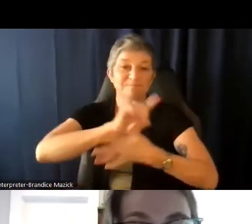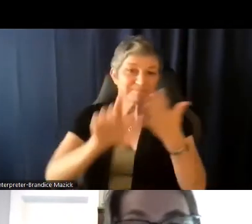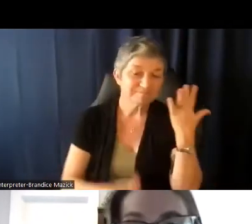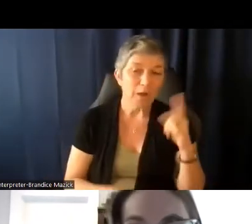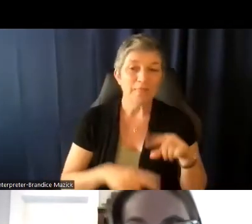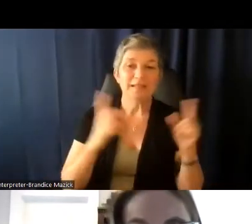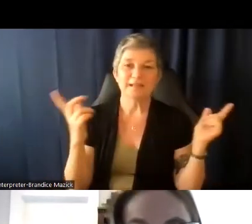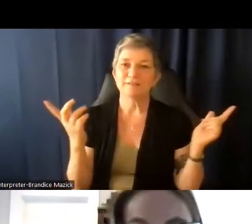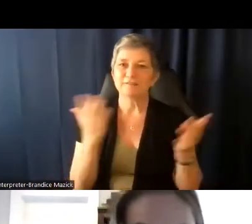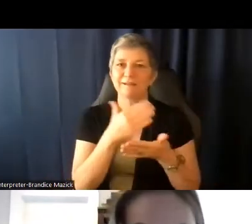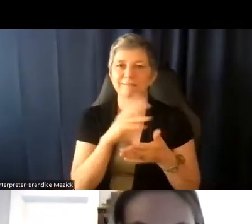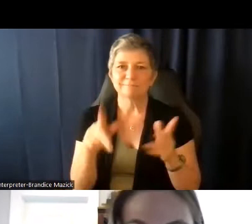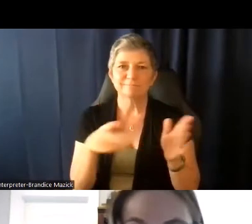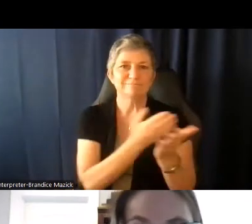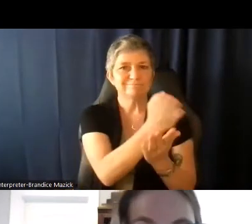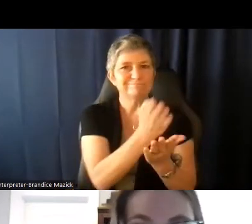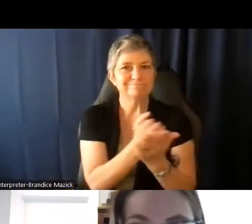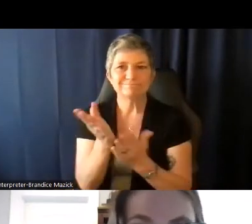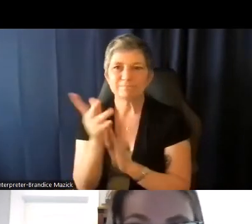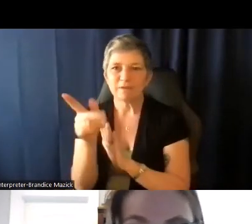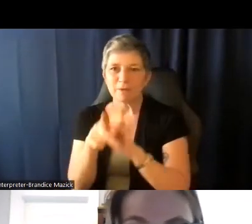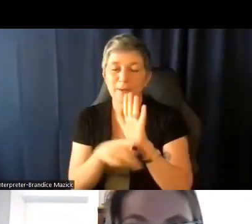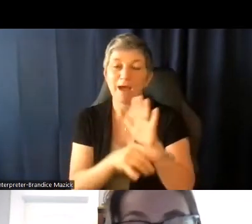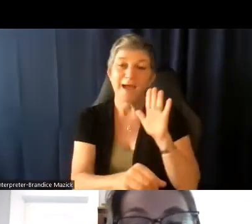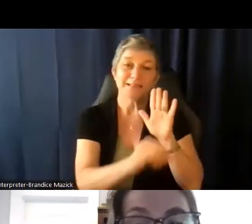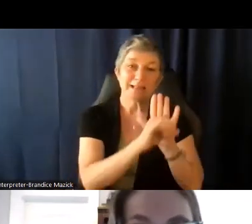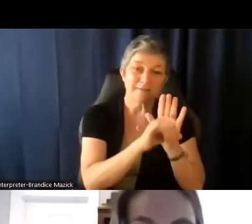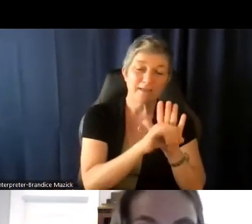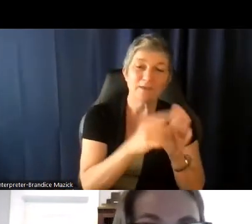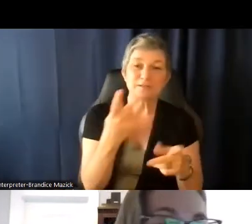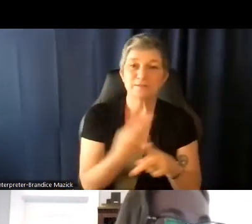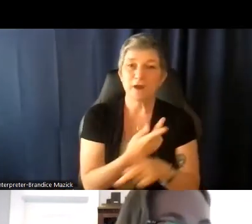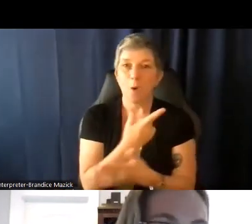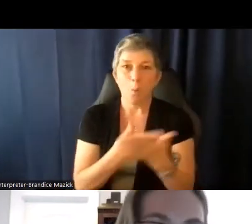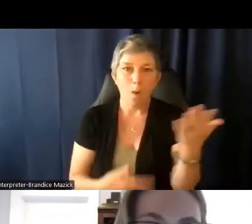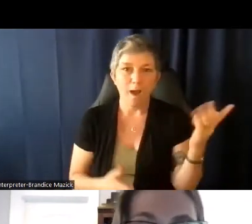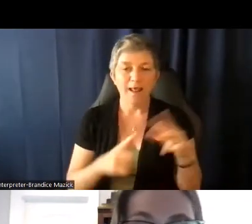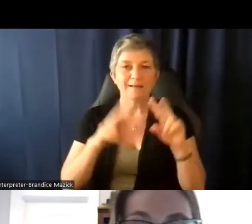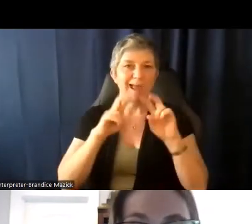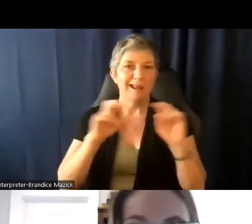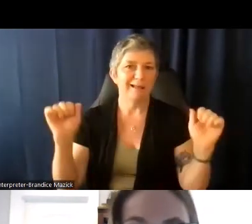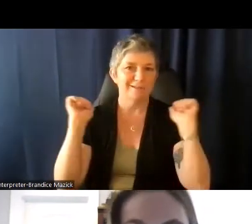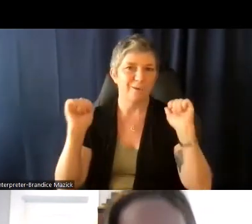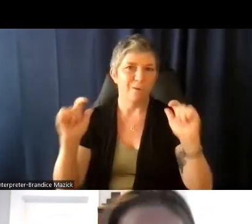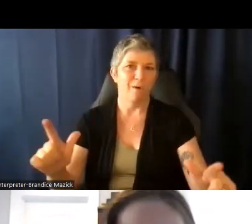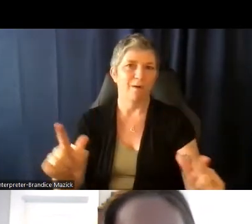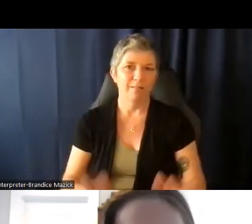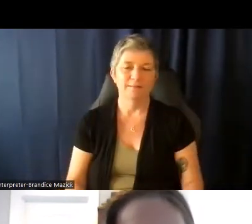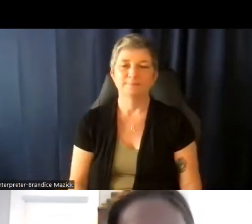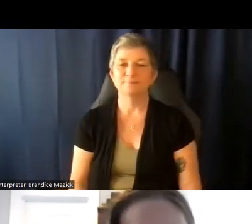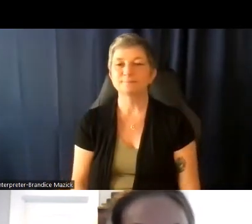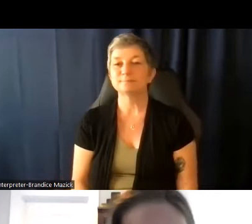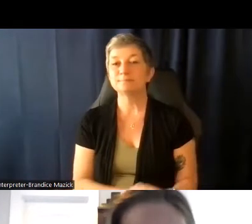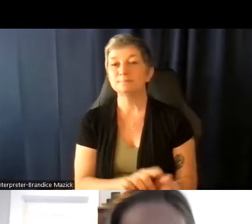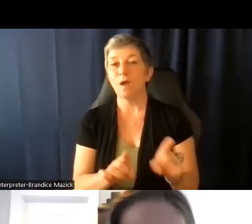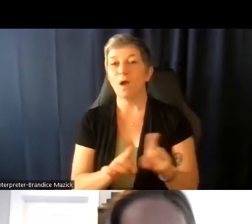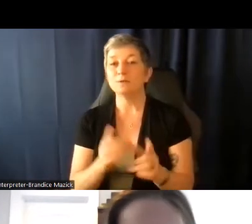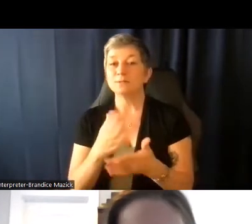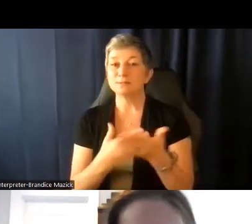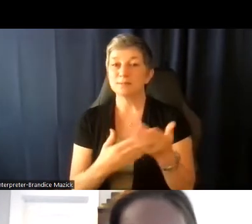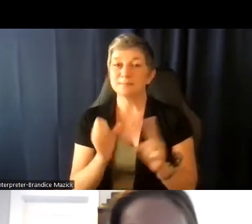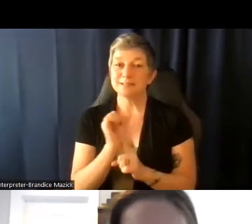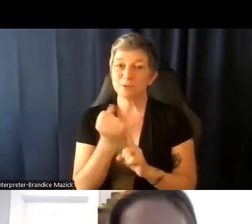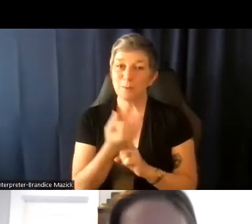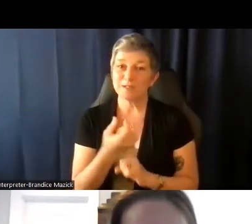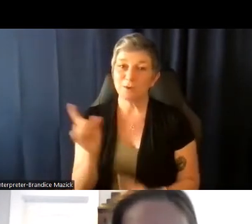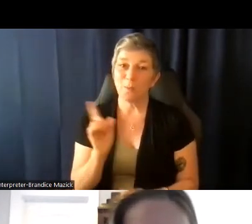policy, identify those, figure out what they are, and analyze all of them. There's also going to be situations where